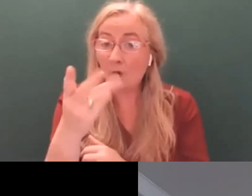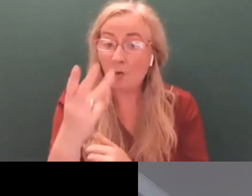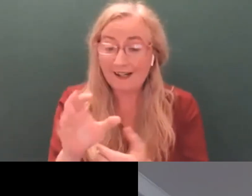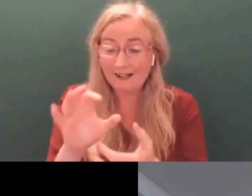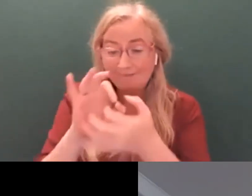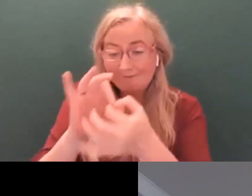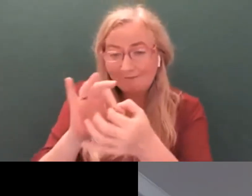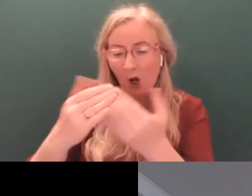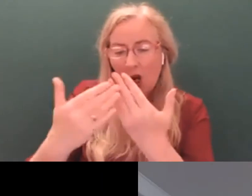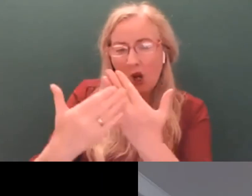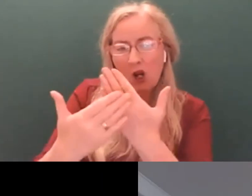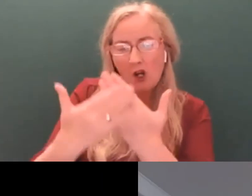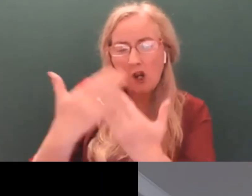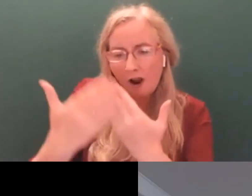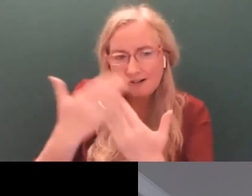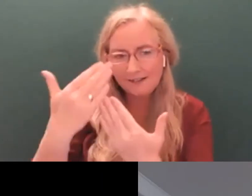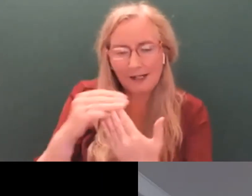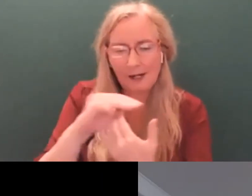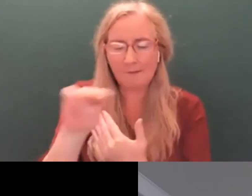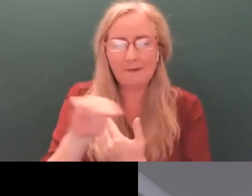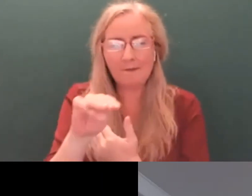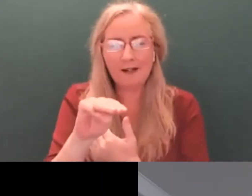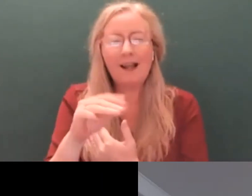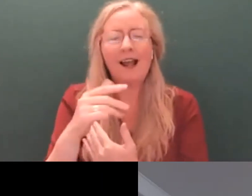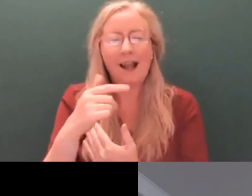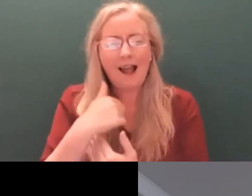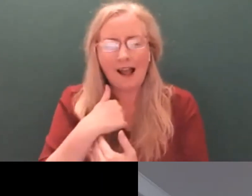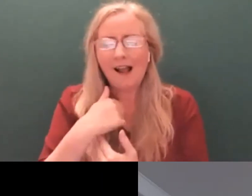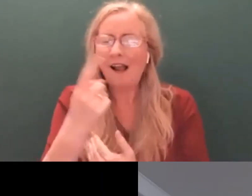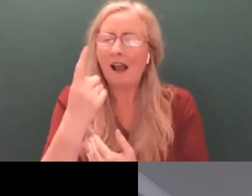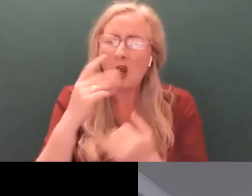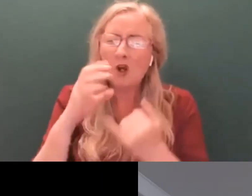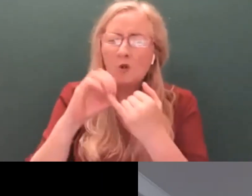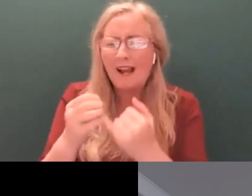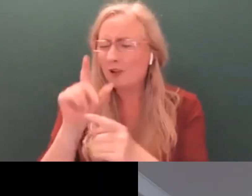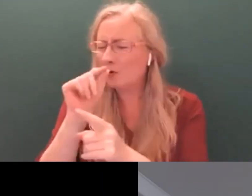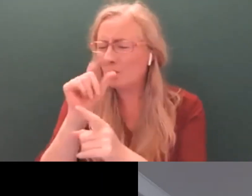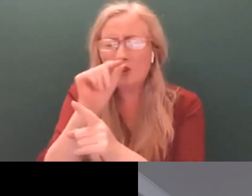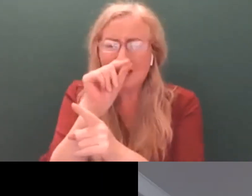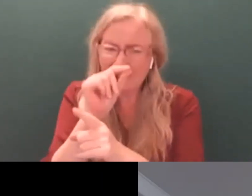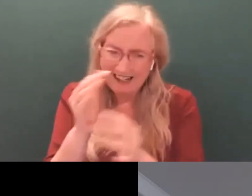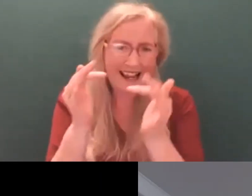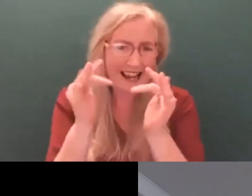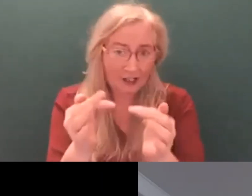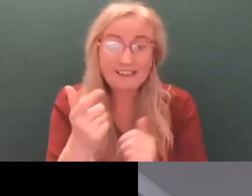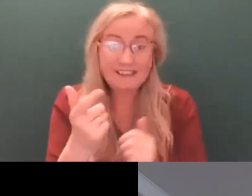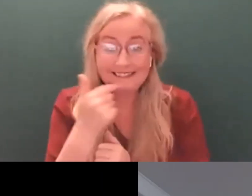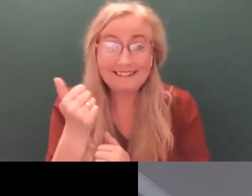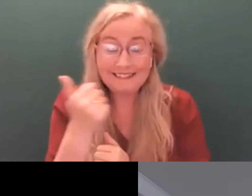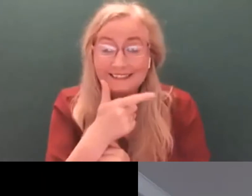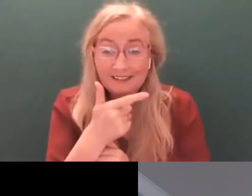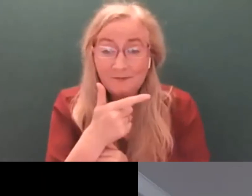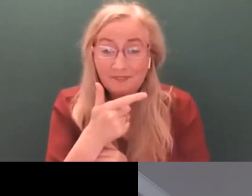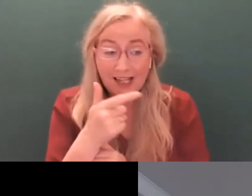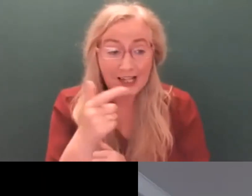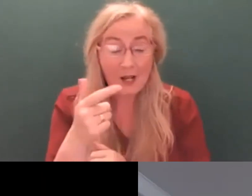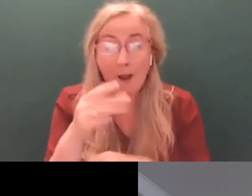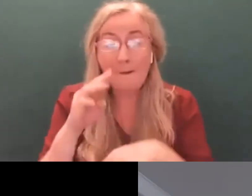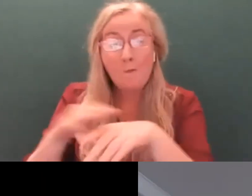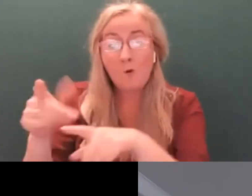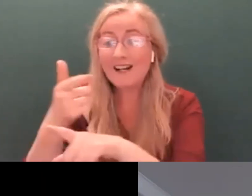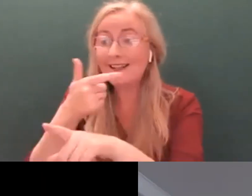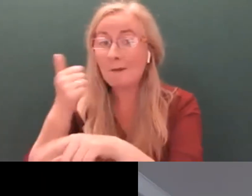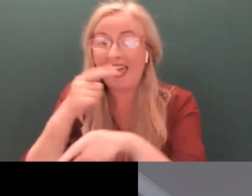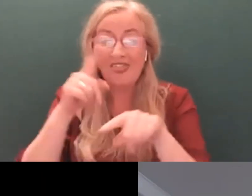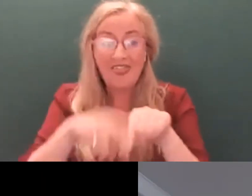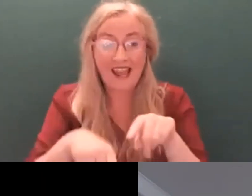younger audiences, I would suggest trying Twitter. And Twitter is really easy, actually. It's actually simpler than Facebook. It's